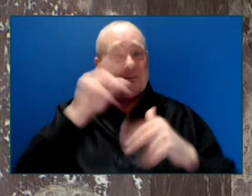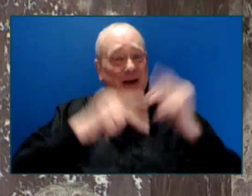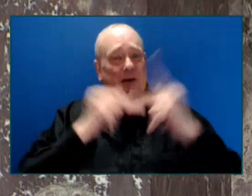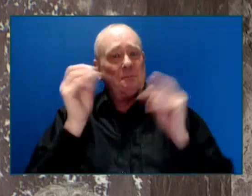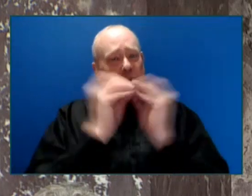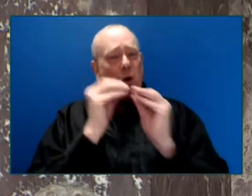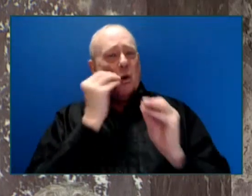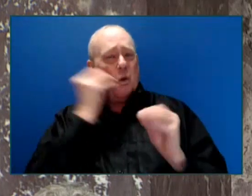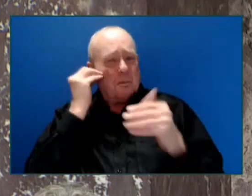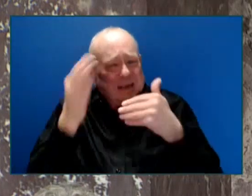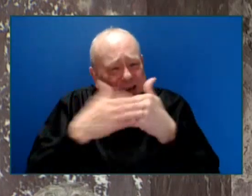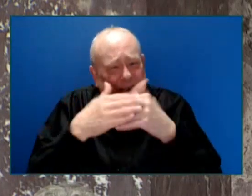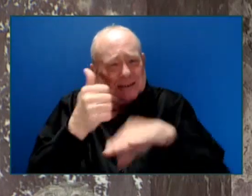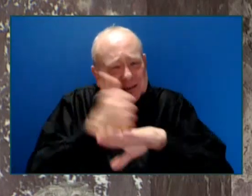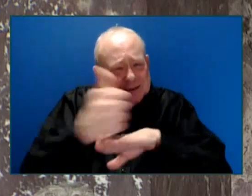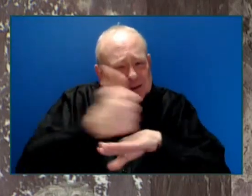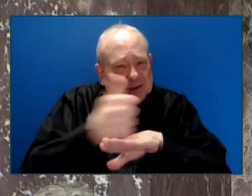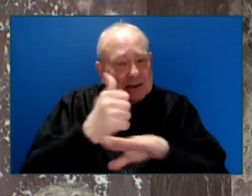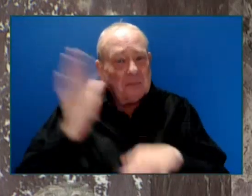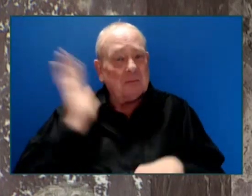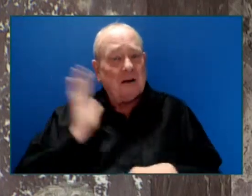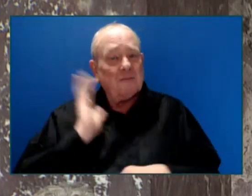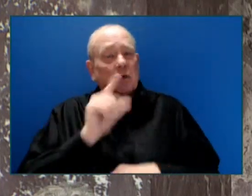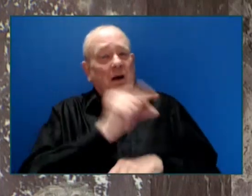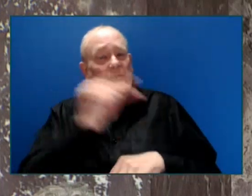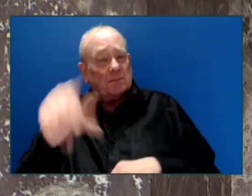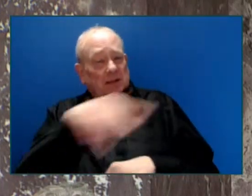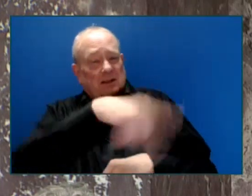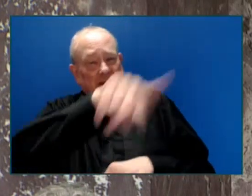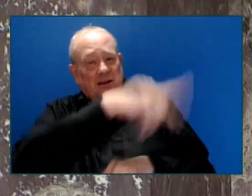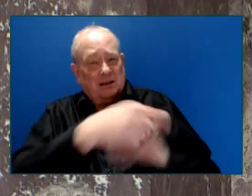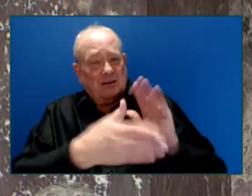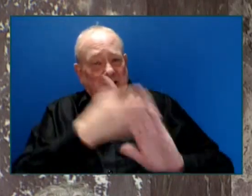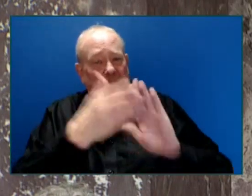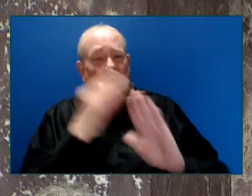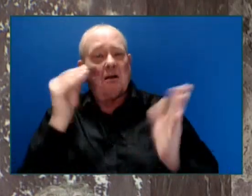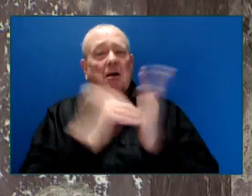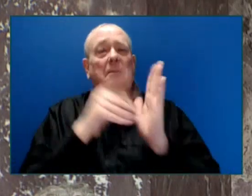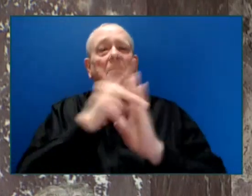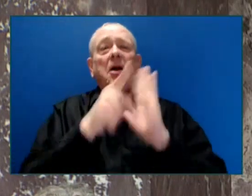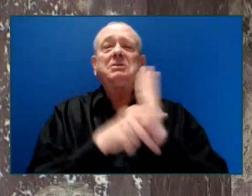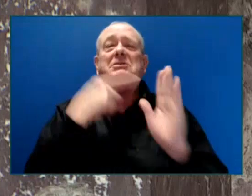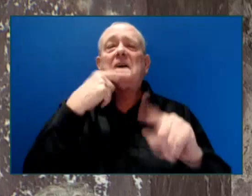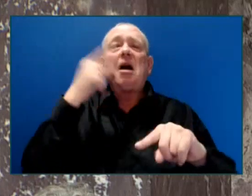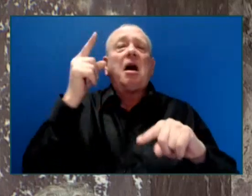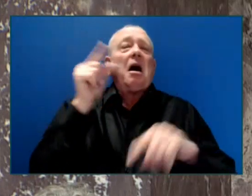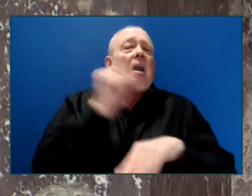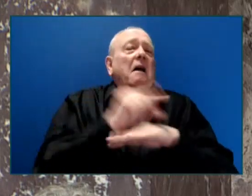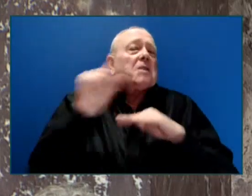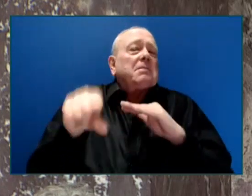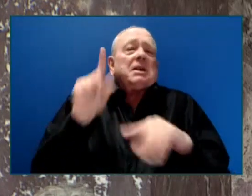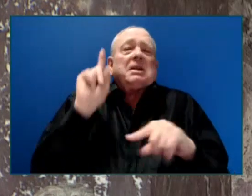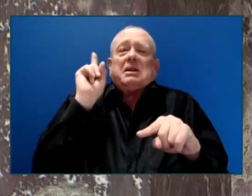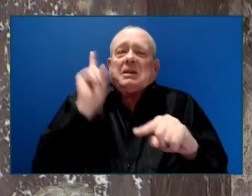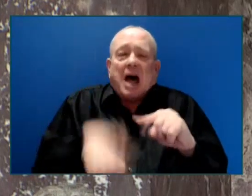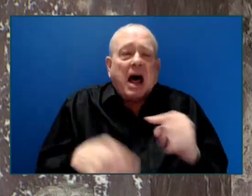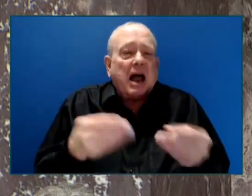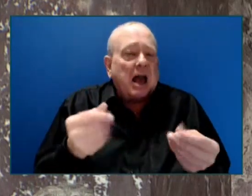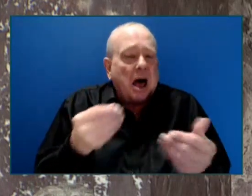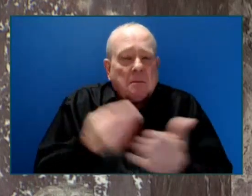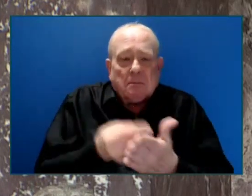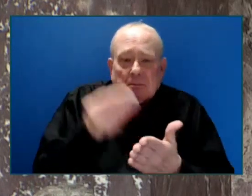in government there was a policy that said we could not buy land near transit stations to build housing? Do they not know that, Honourable